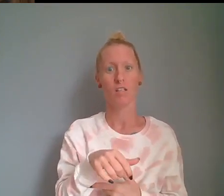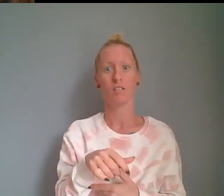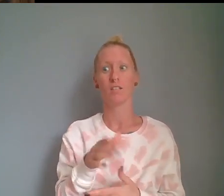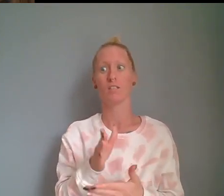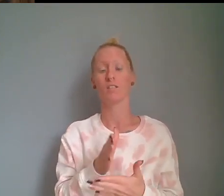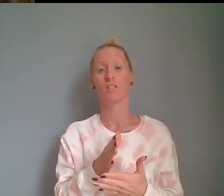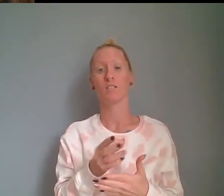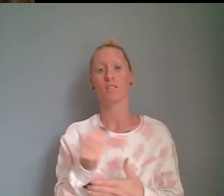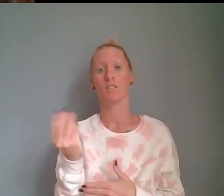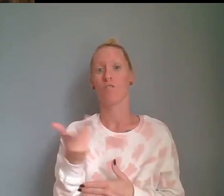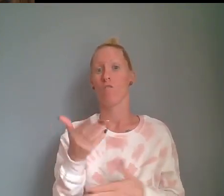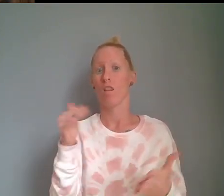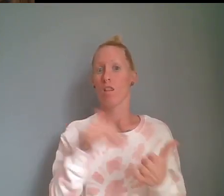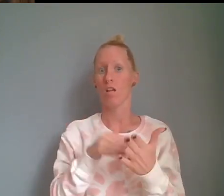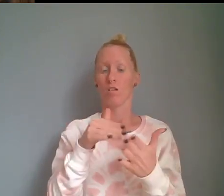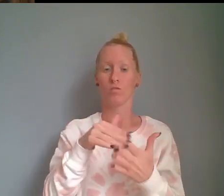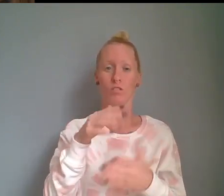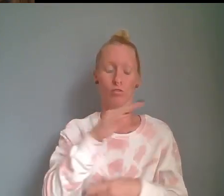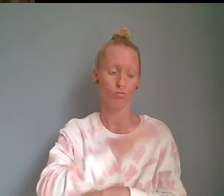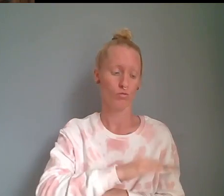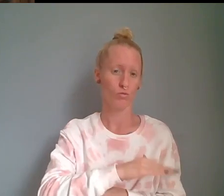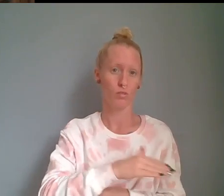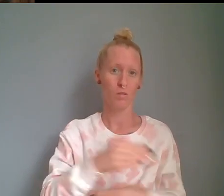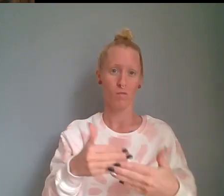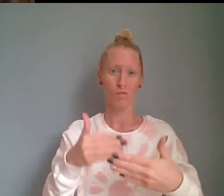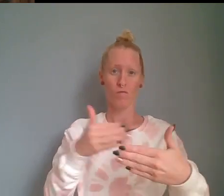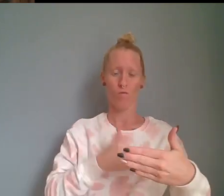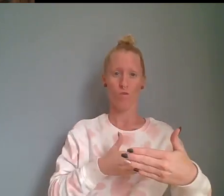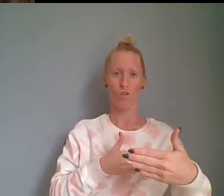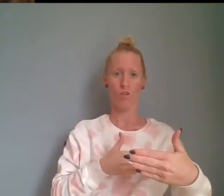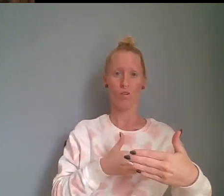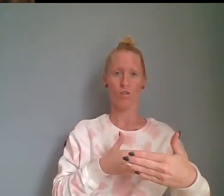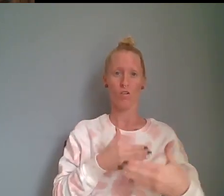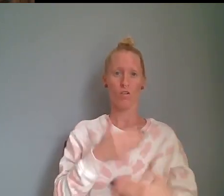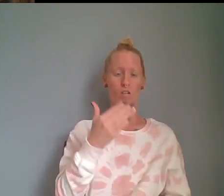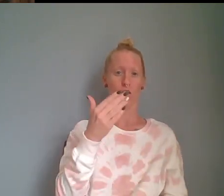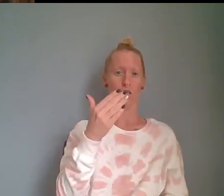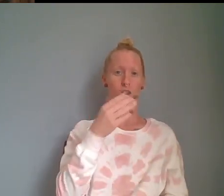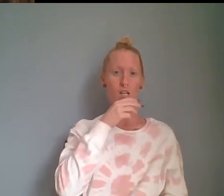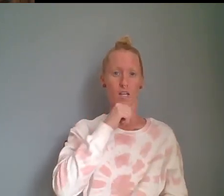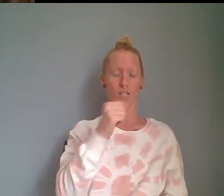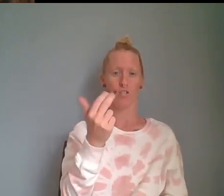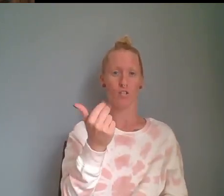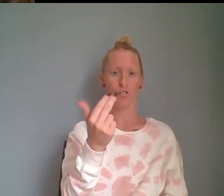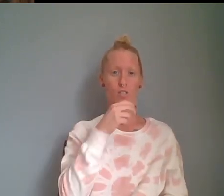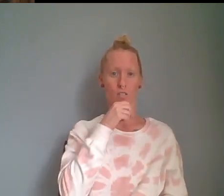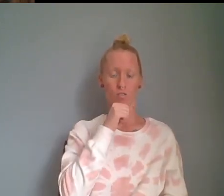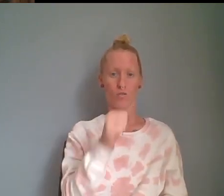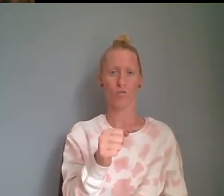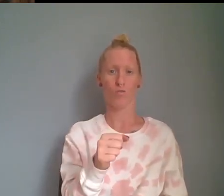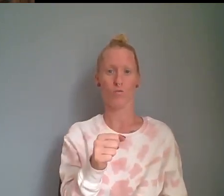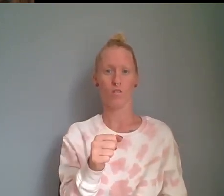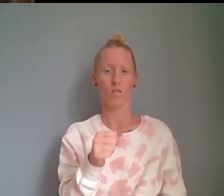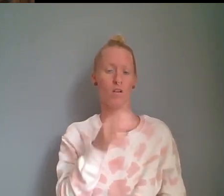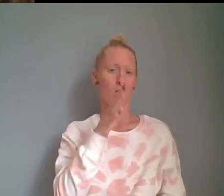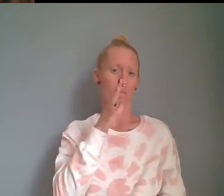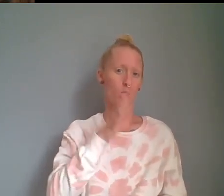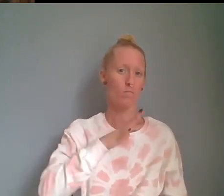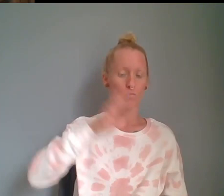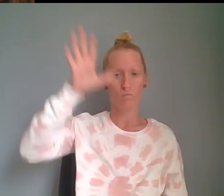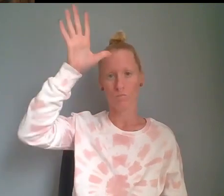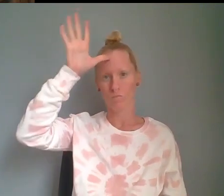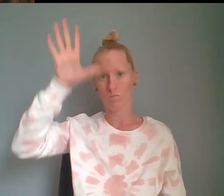children. And as you can see here, prior to the age of about 13, boys and girls have relatively similar levels